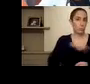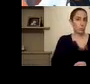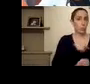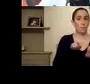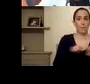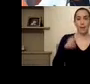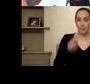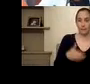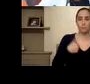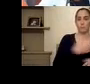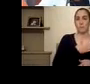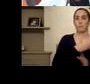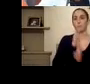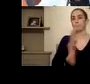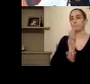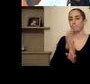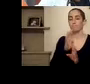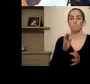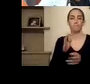them.